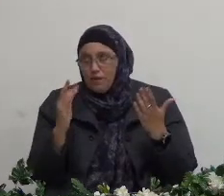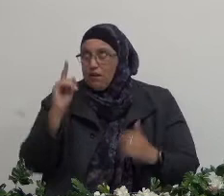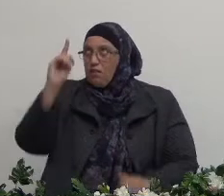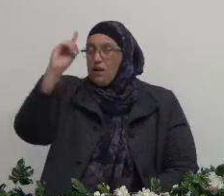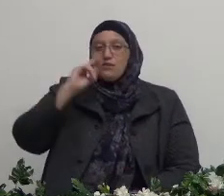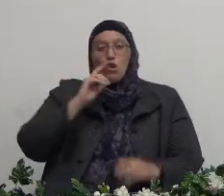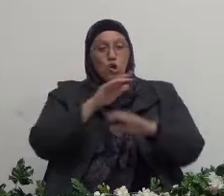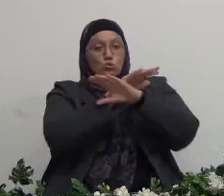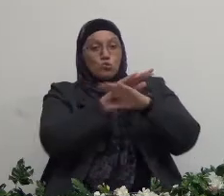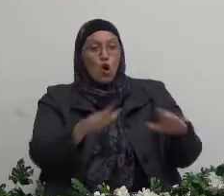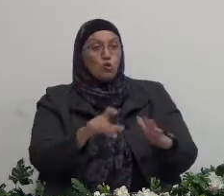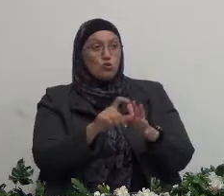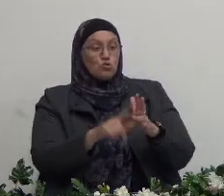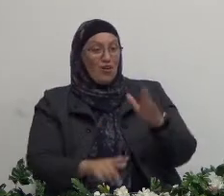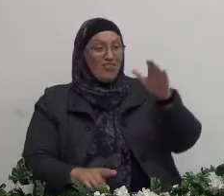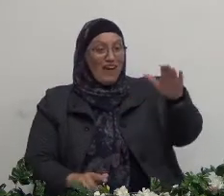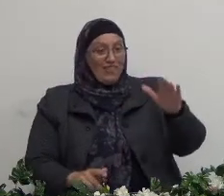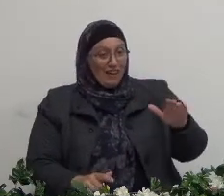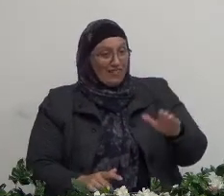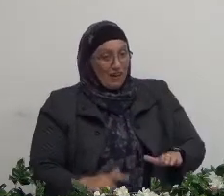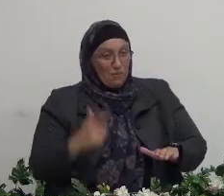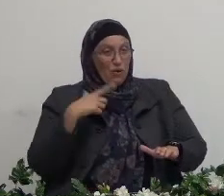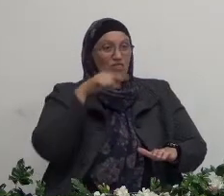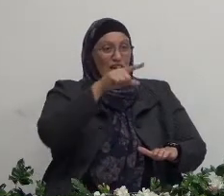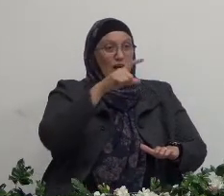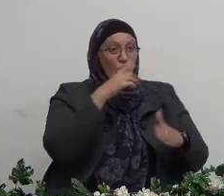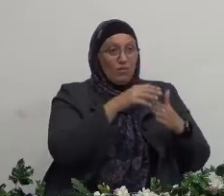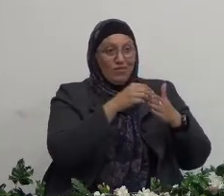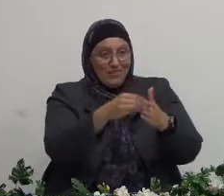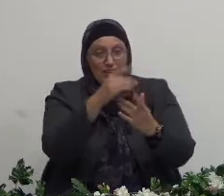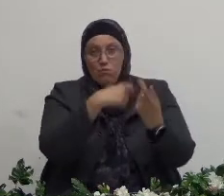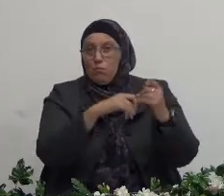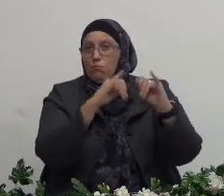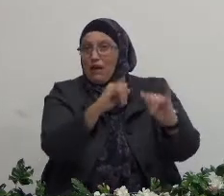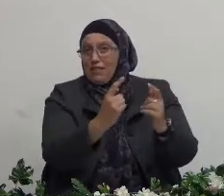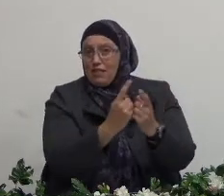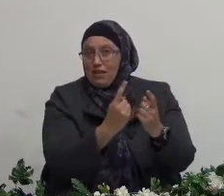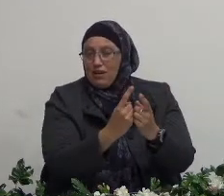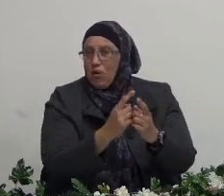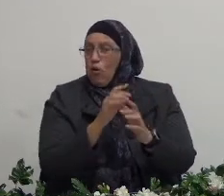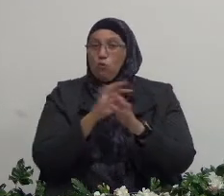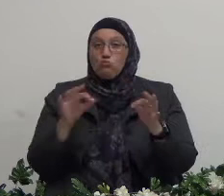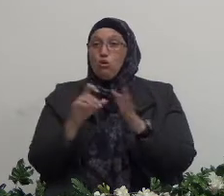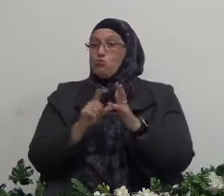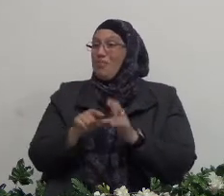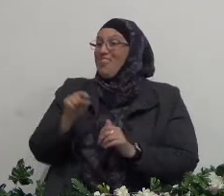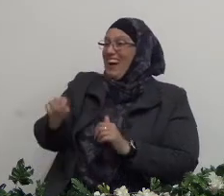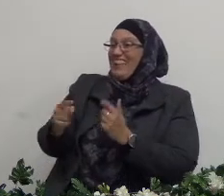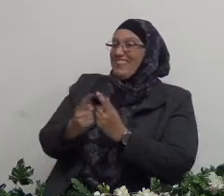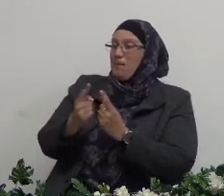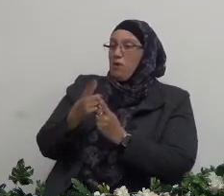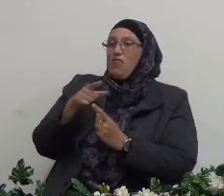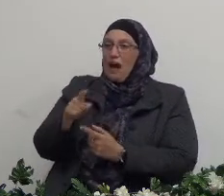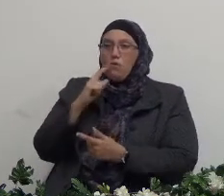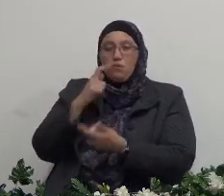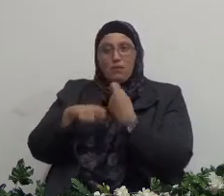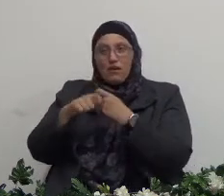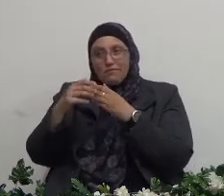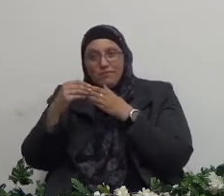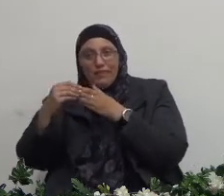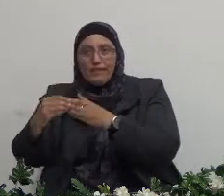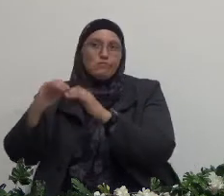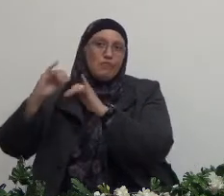this will lead to that. Or do not take this action because this action will lead to, this or